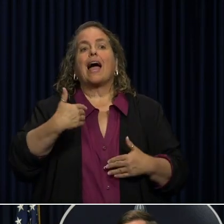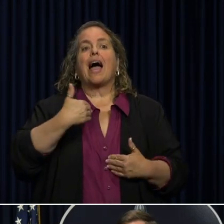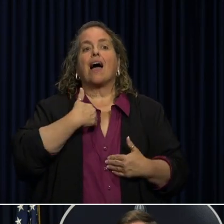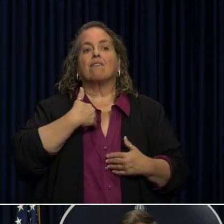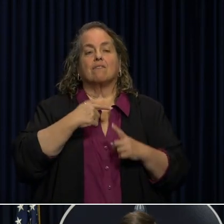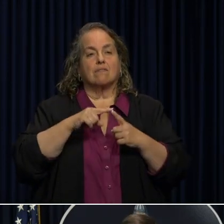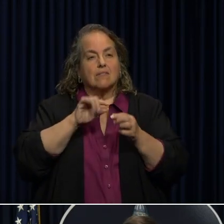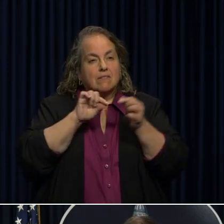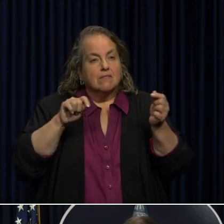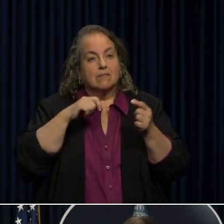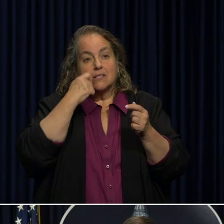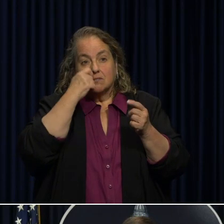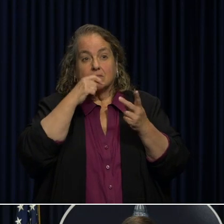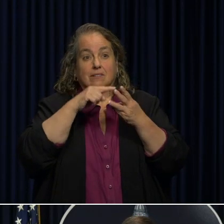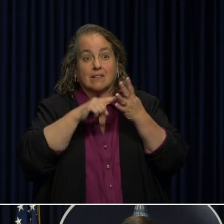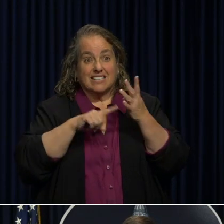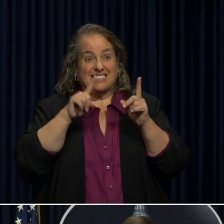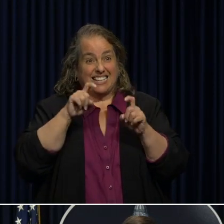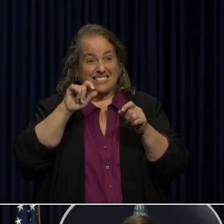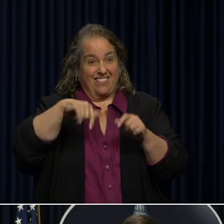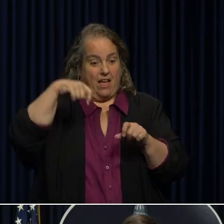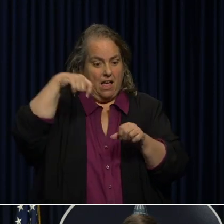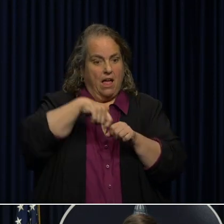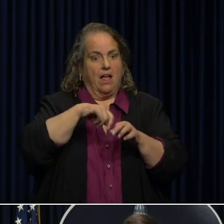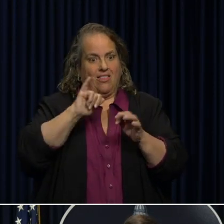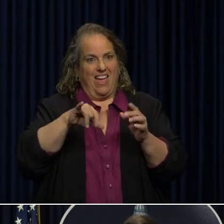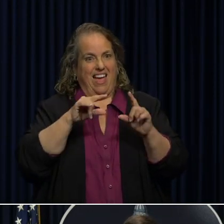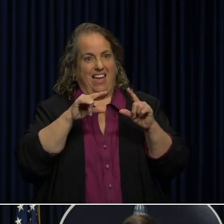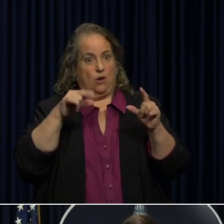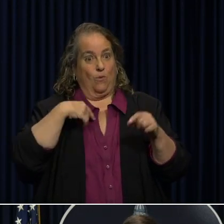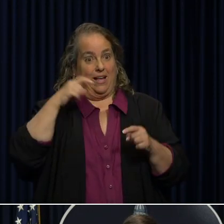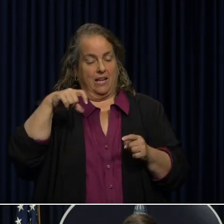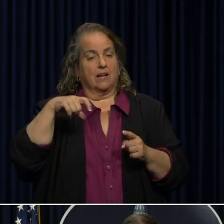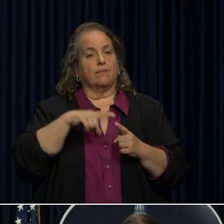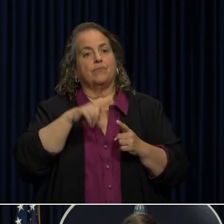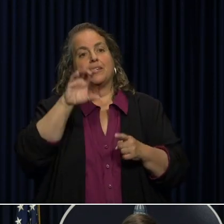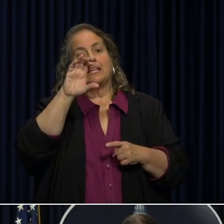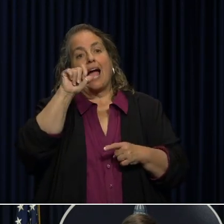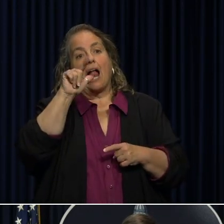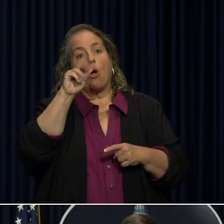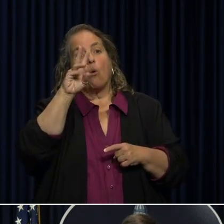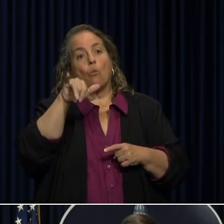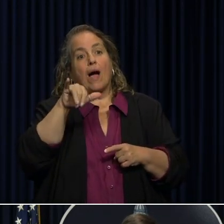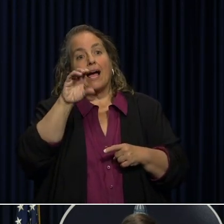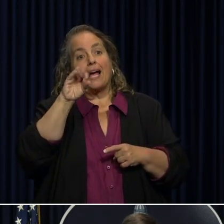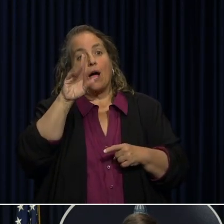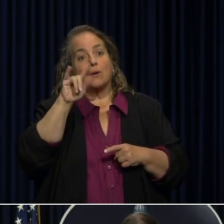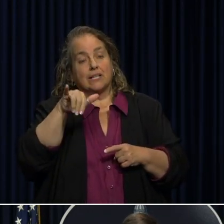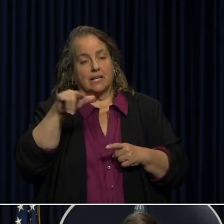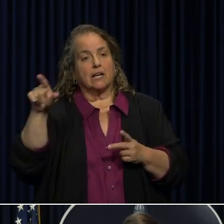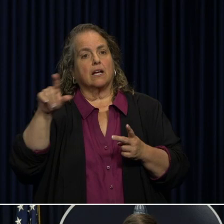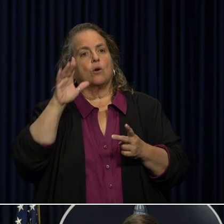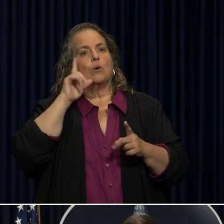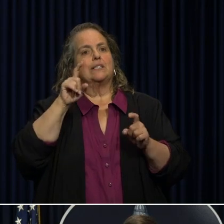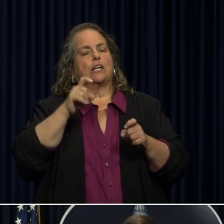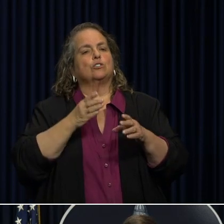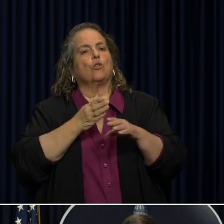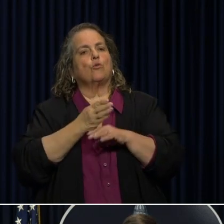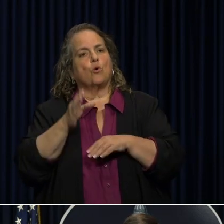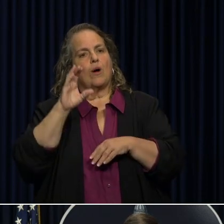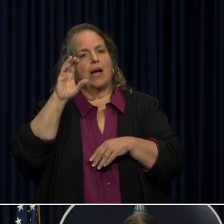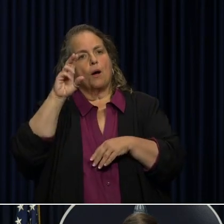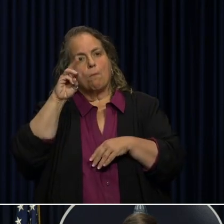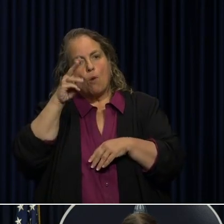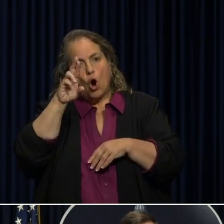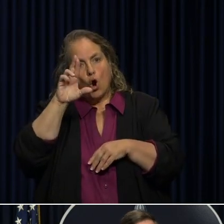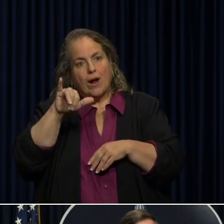Callaway County and the city of Murray are testing through Murray Callaway County Hospital. They